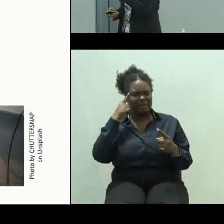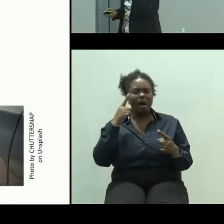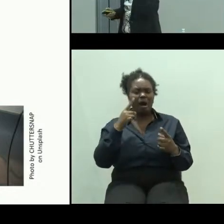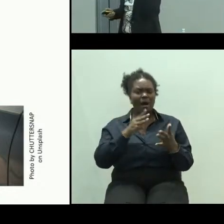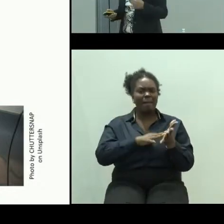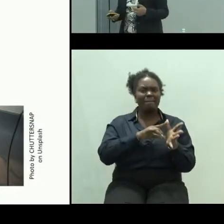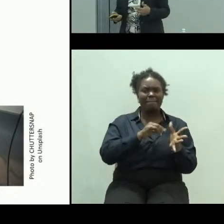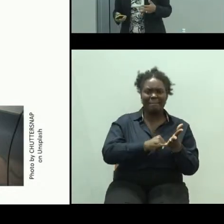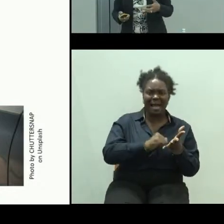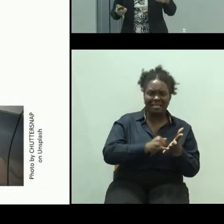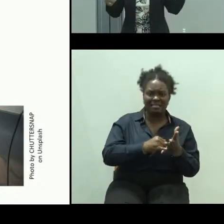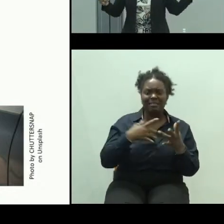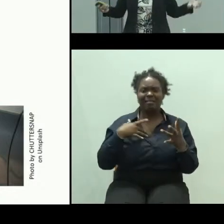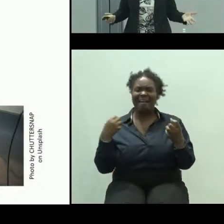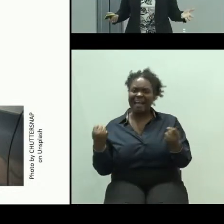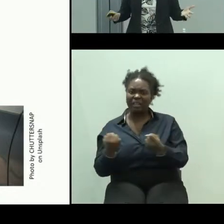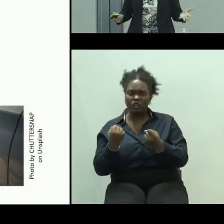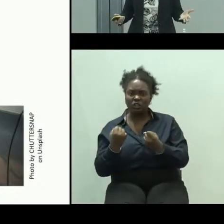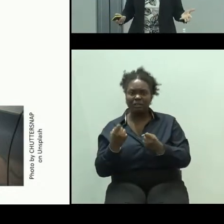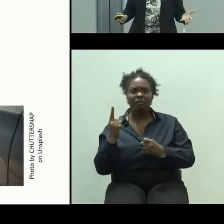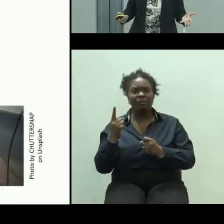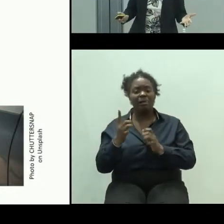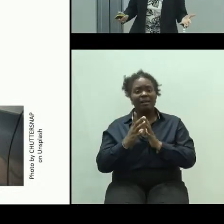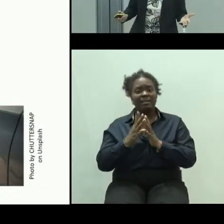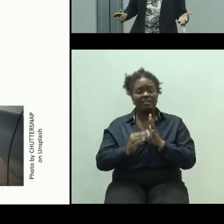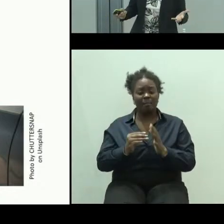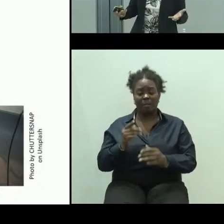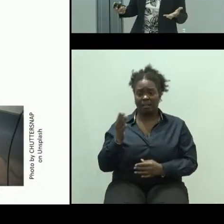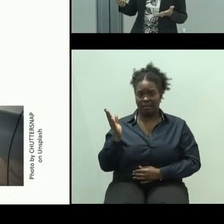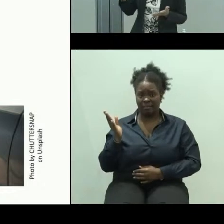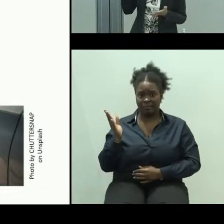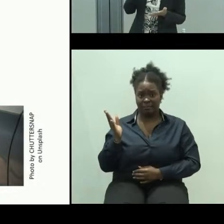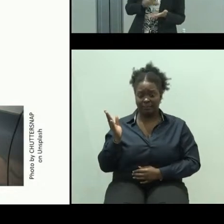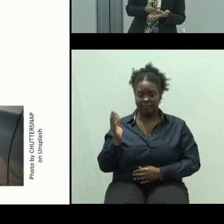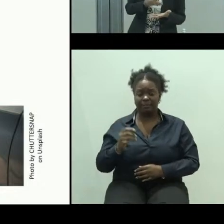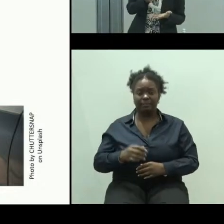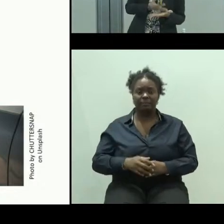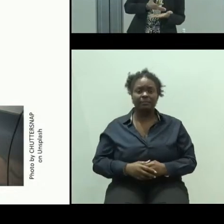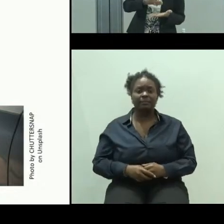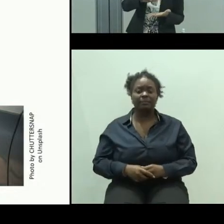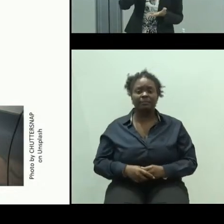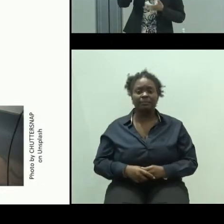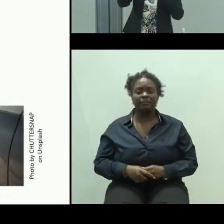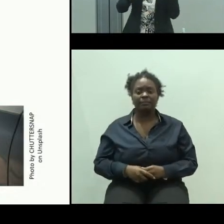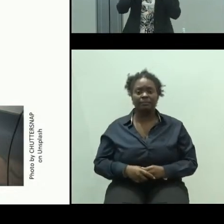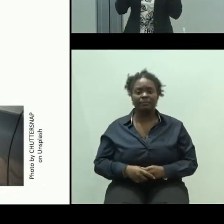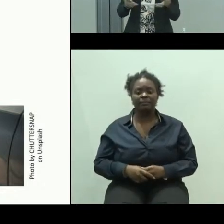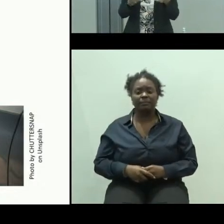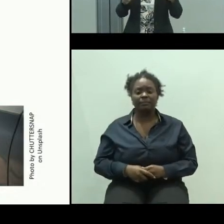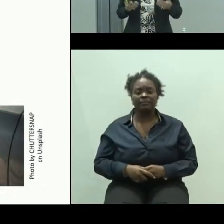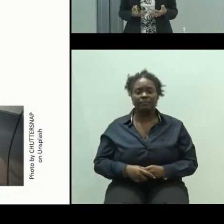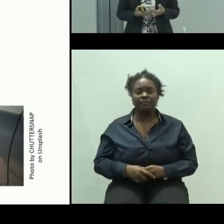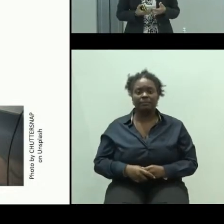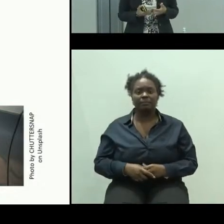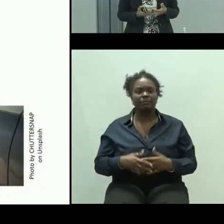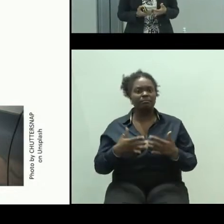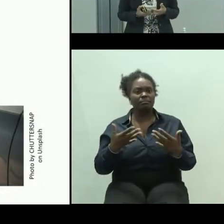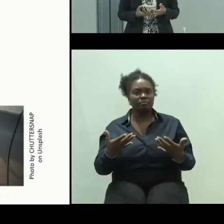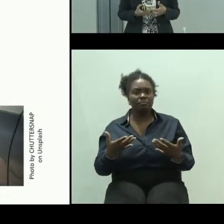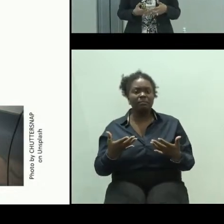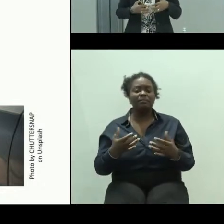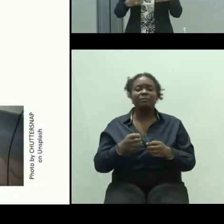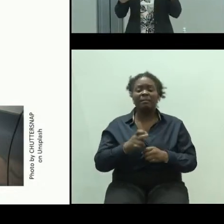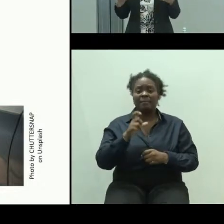And the example that's shown here is that of an electric vehicle. So when we think about taking the carbon that's in a barrel